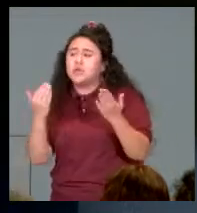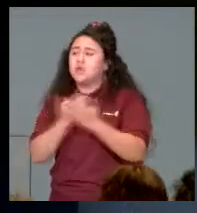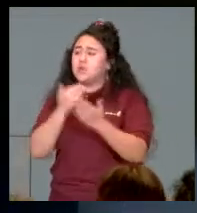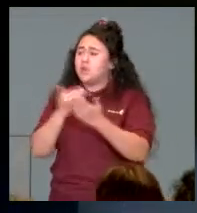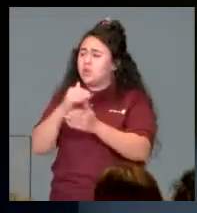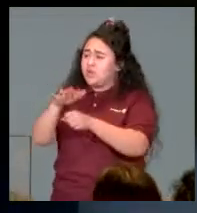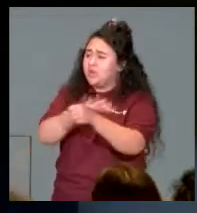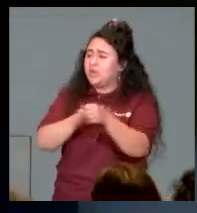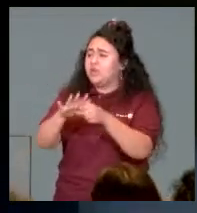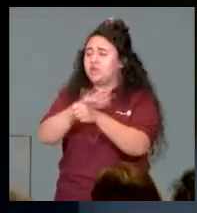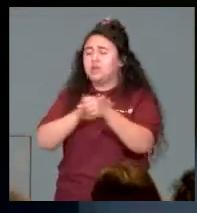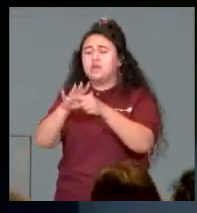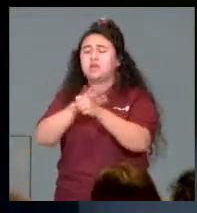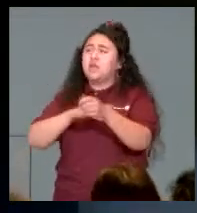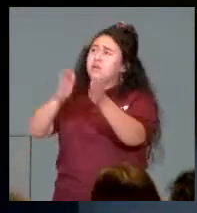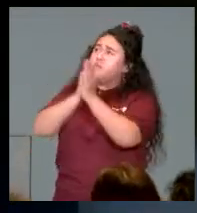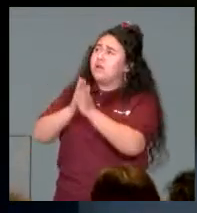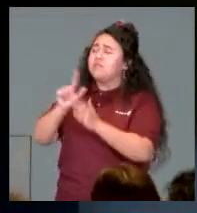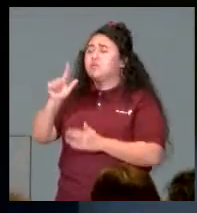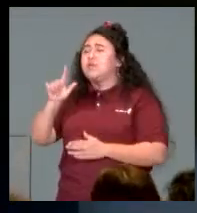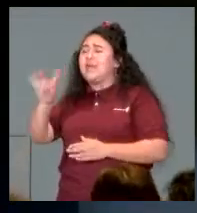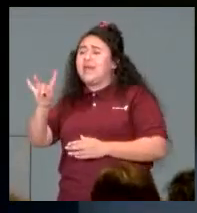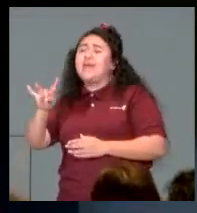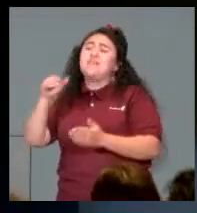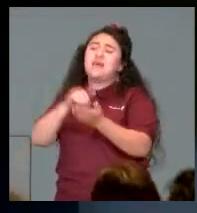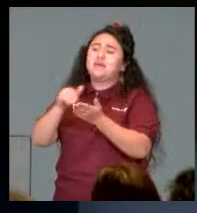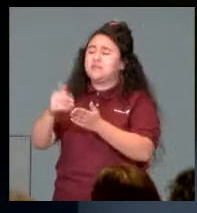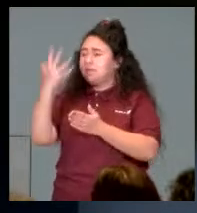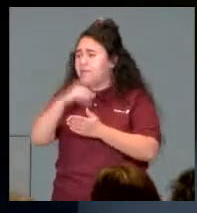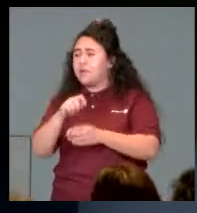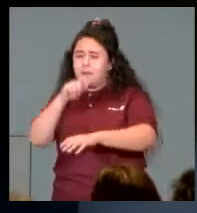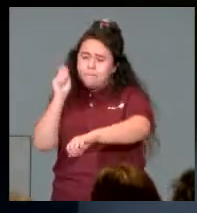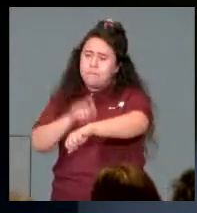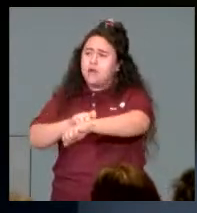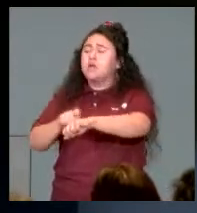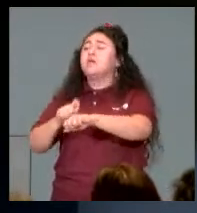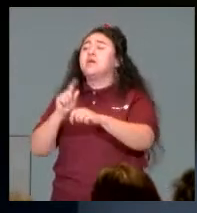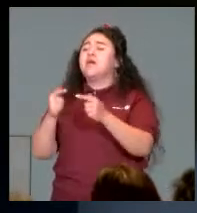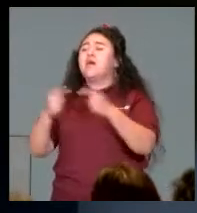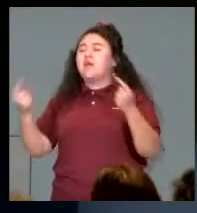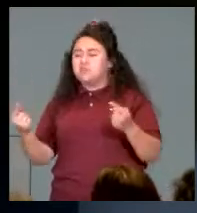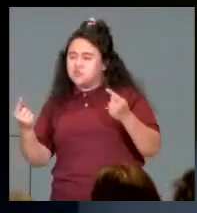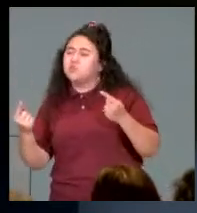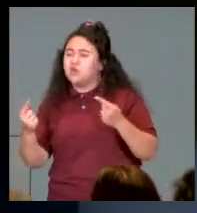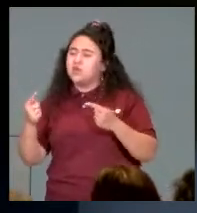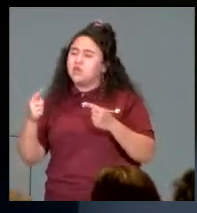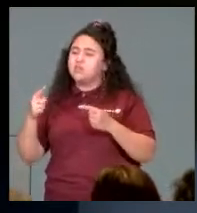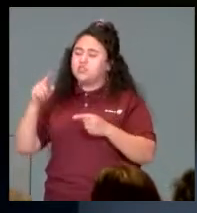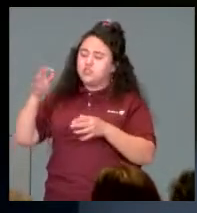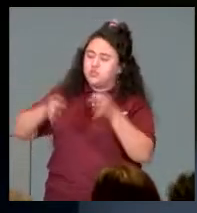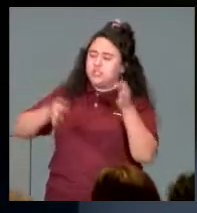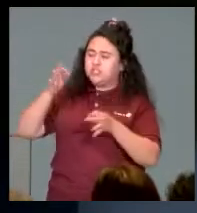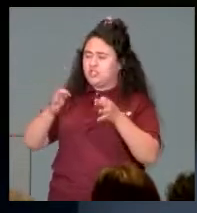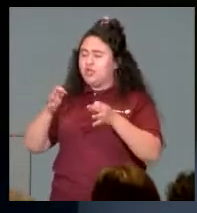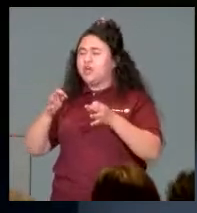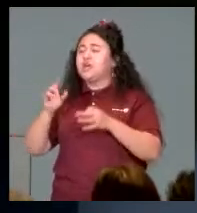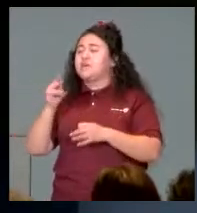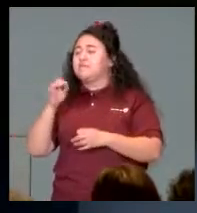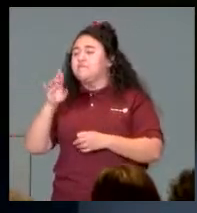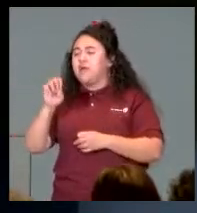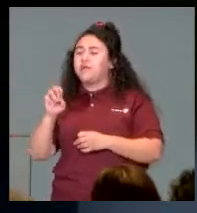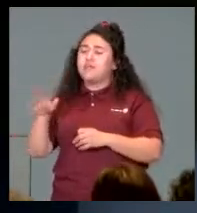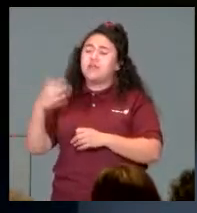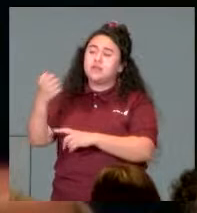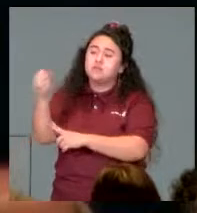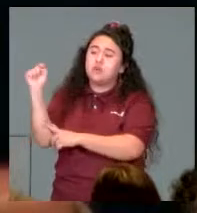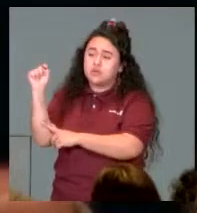made from the old bullets. Pray over the 28,000 next beauty mark. Extrajudicial Confederate statue restoration. The waistband before the next protest poster. Hey, by the